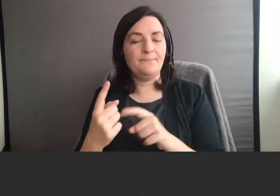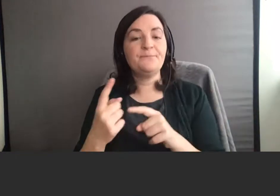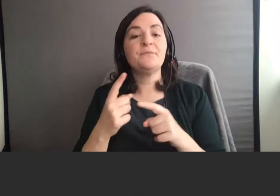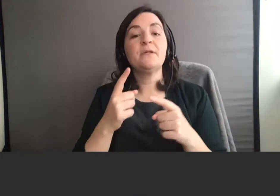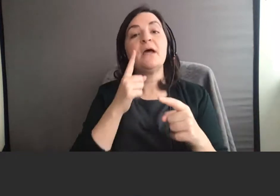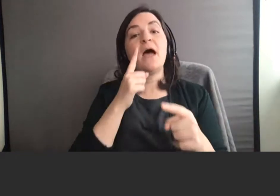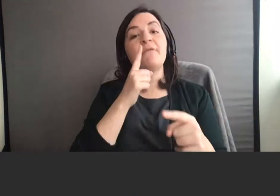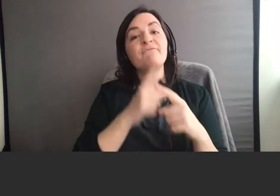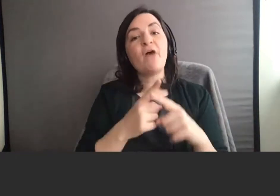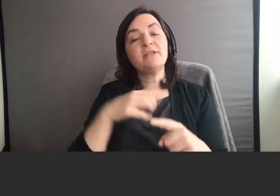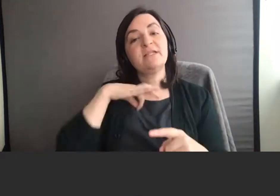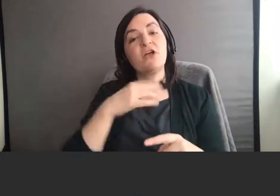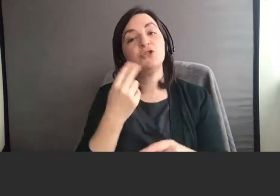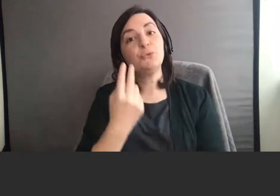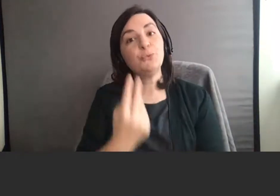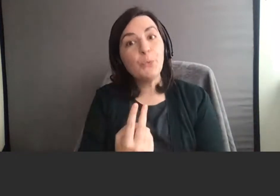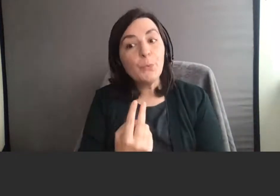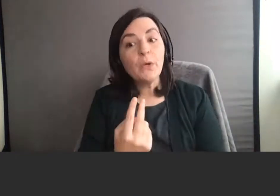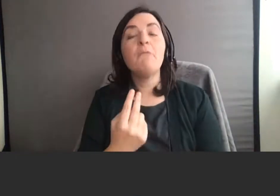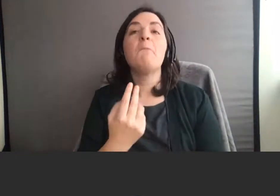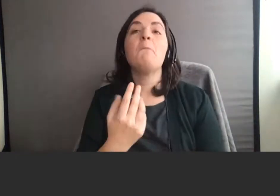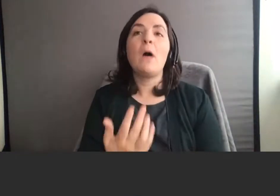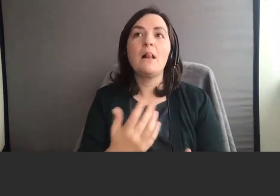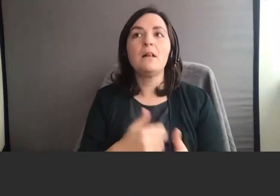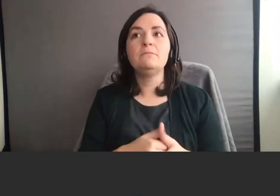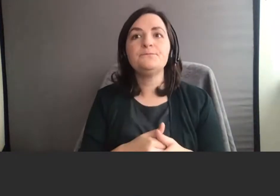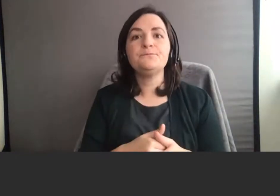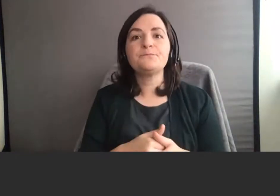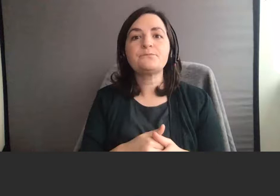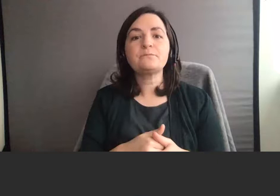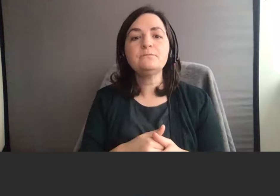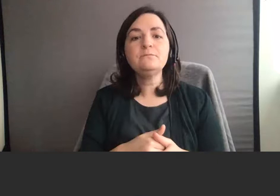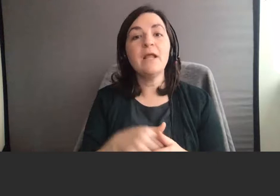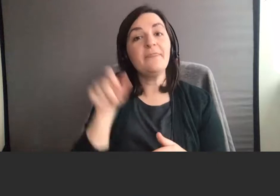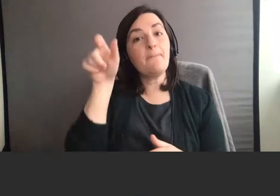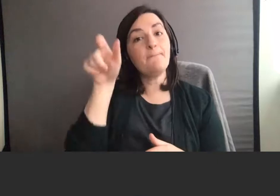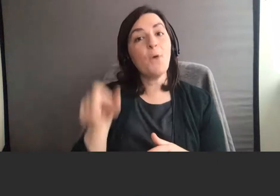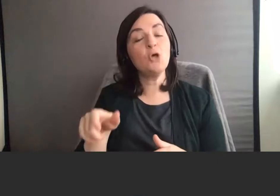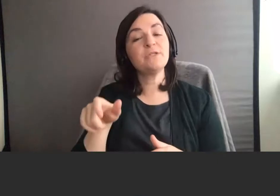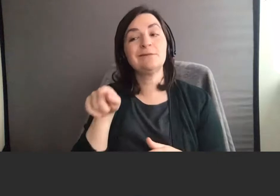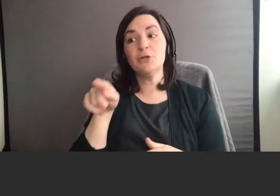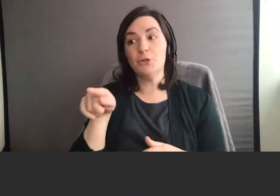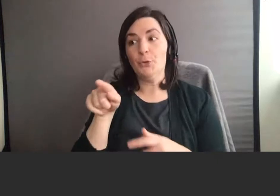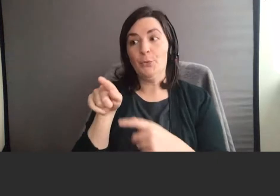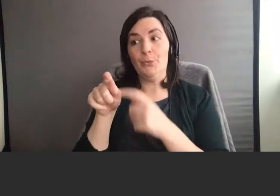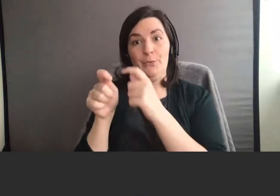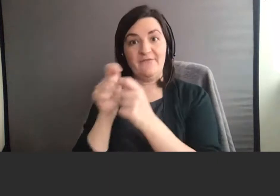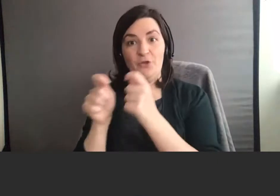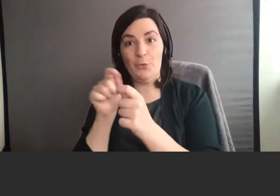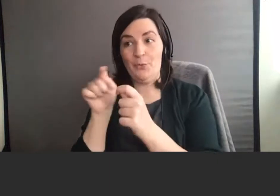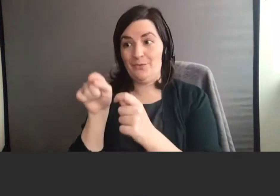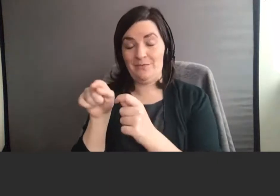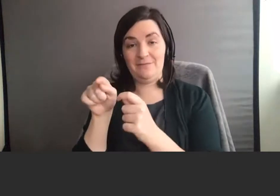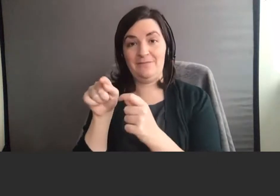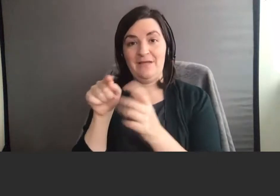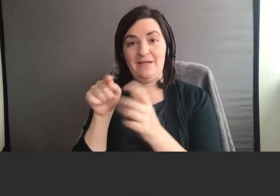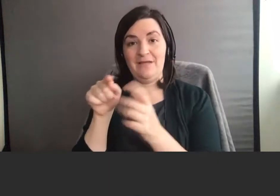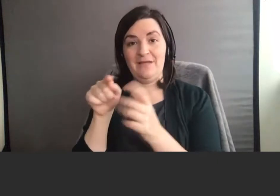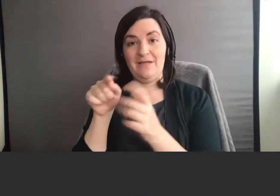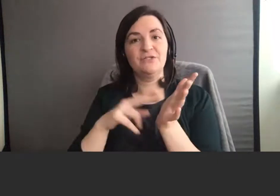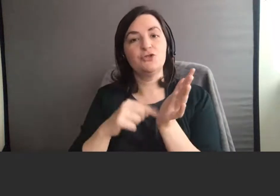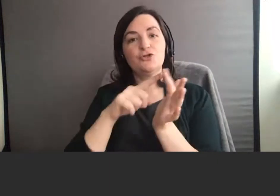Advantage number two is that the interviewee, the person that you are interviewing,